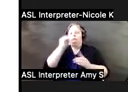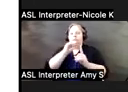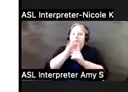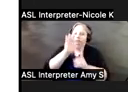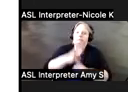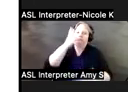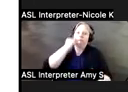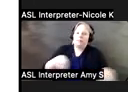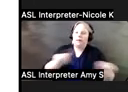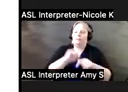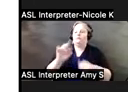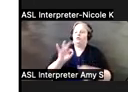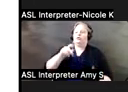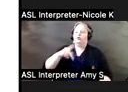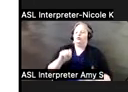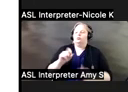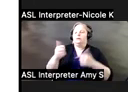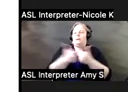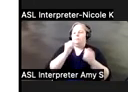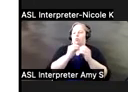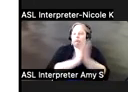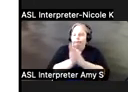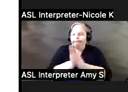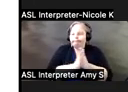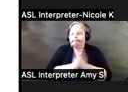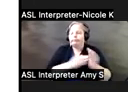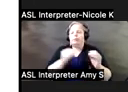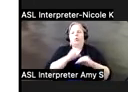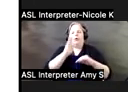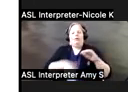games in a way that's more motivating,